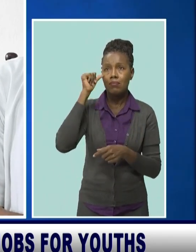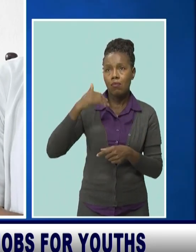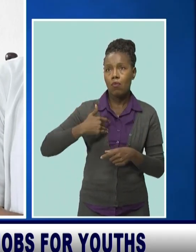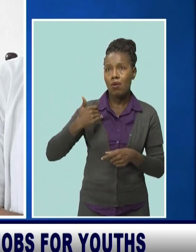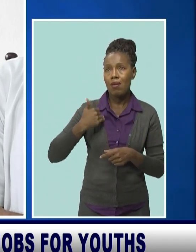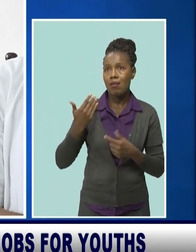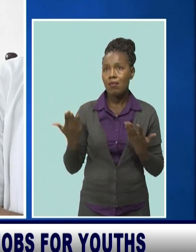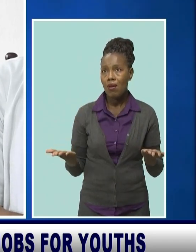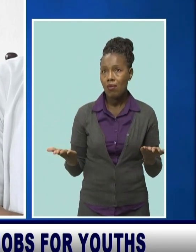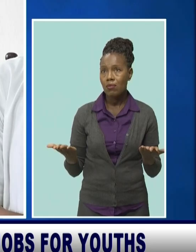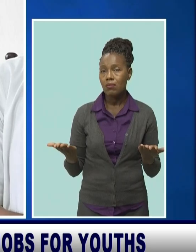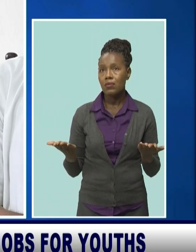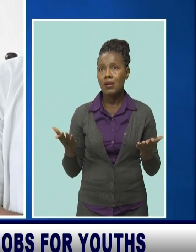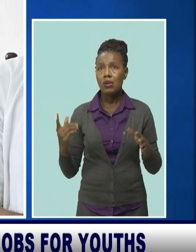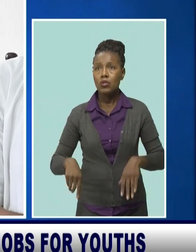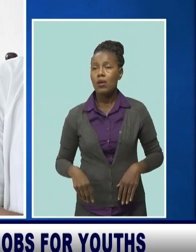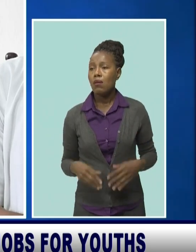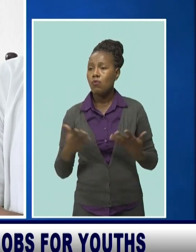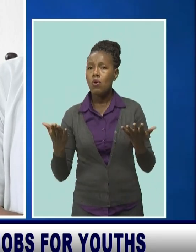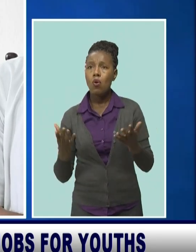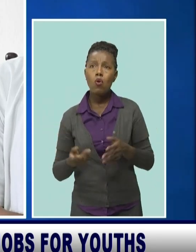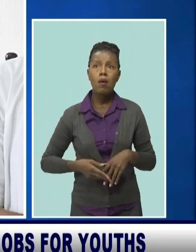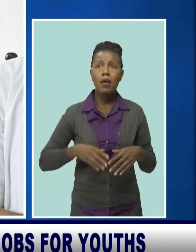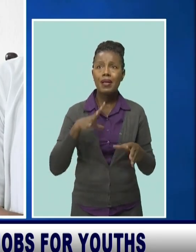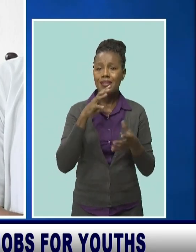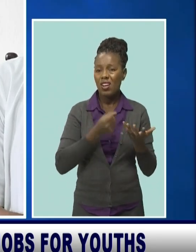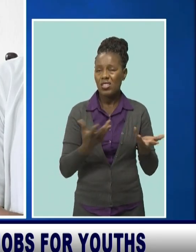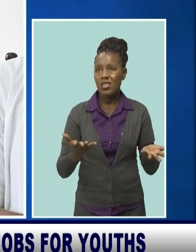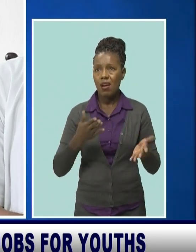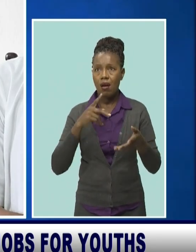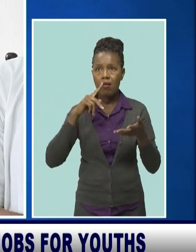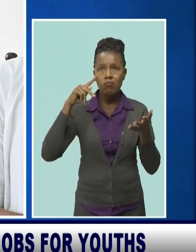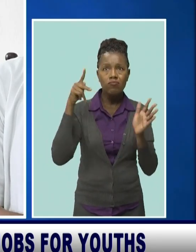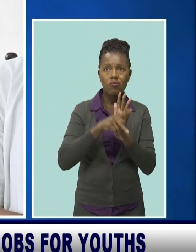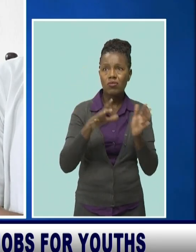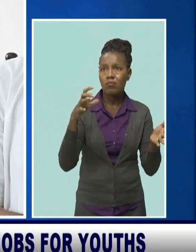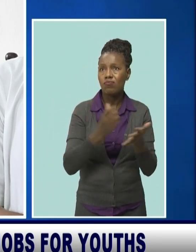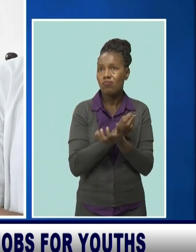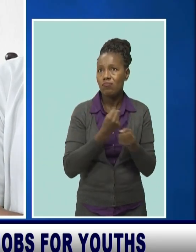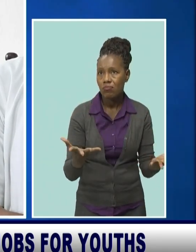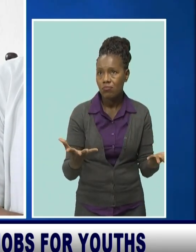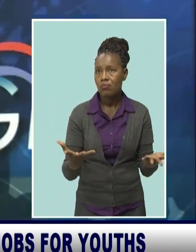the position of putting down the tools of destruction to be able to pick up the tools of construction.